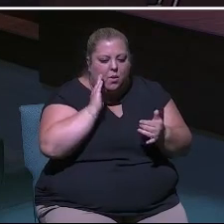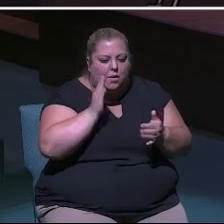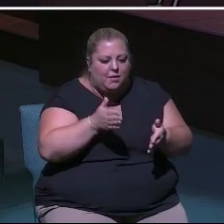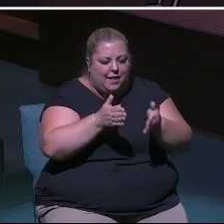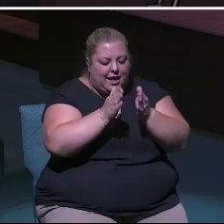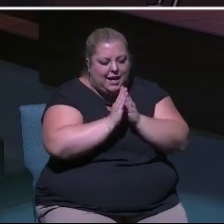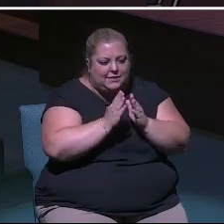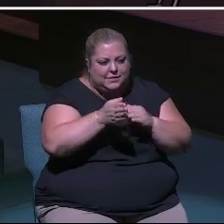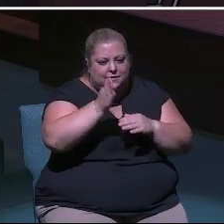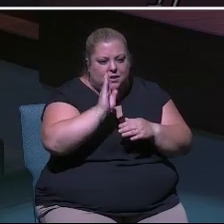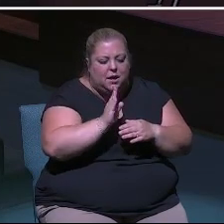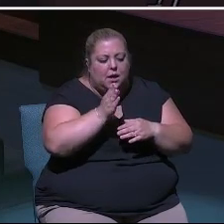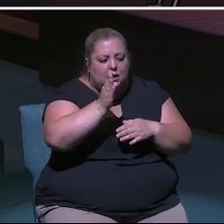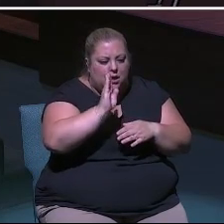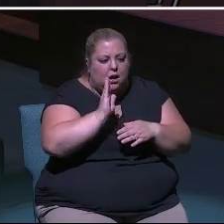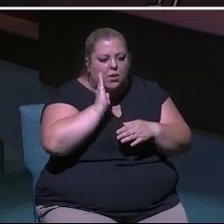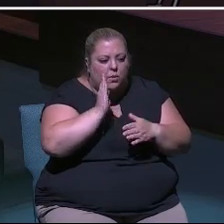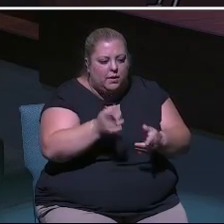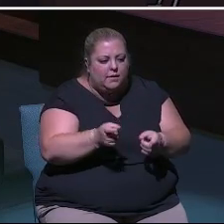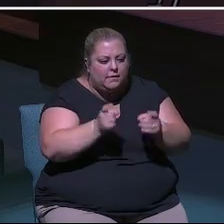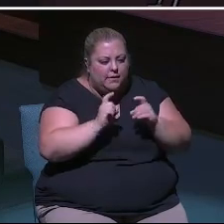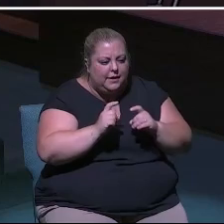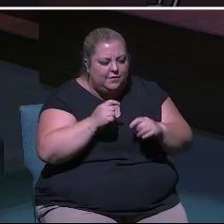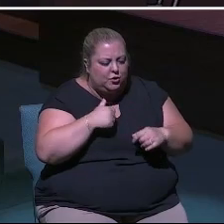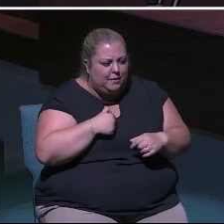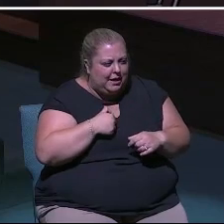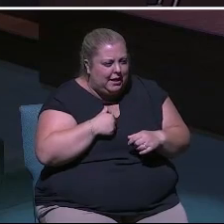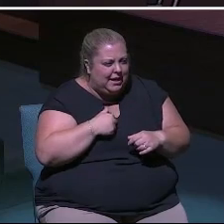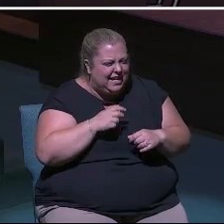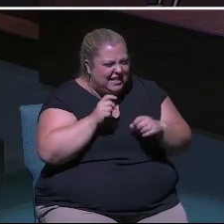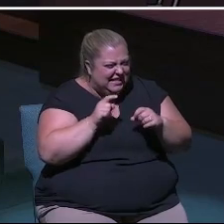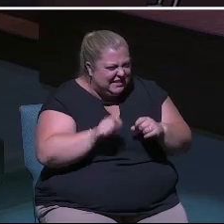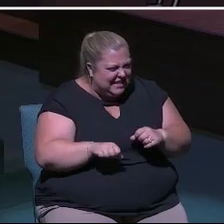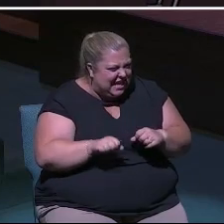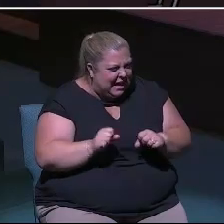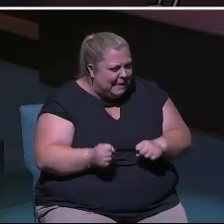give it to thee. Is that boldness on her part?